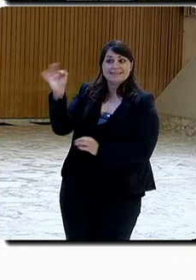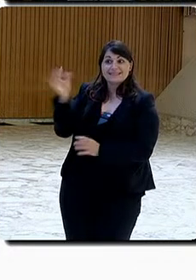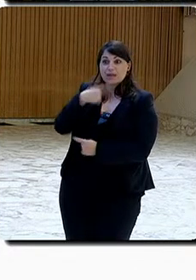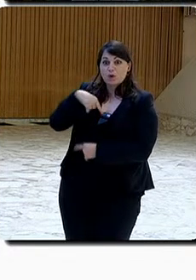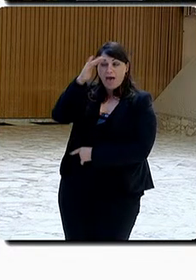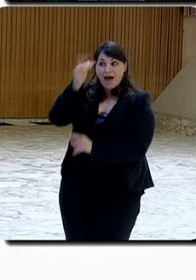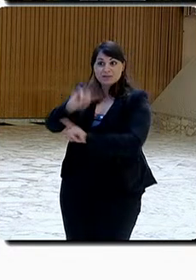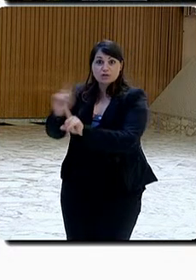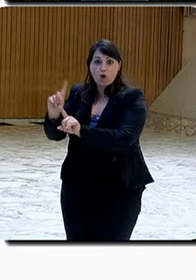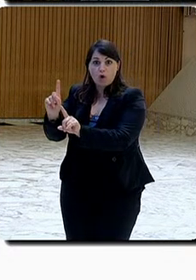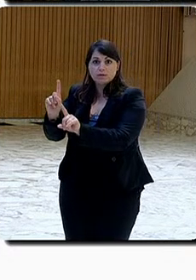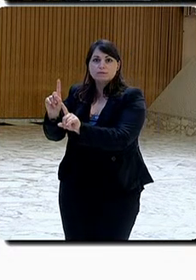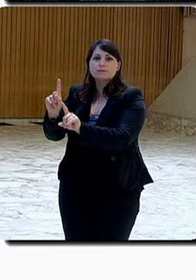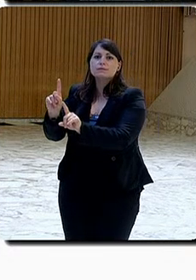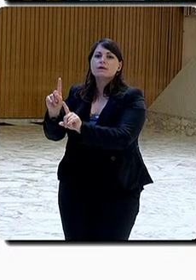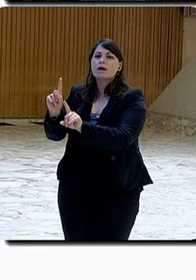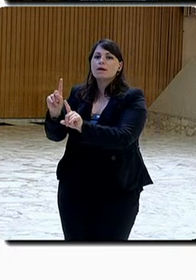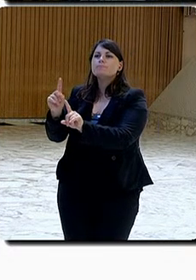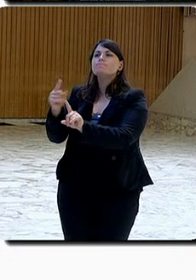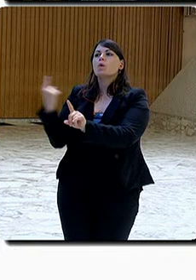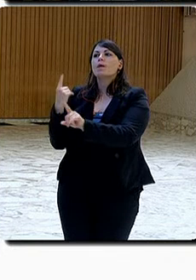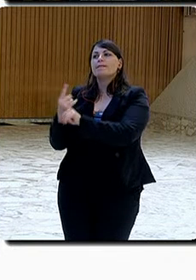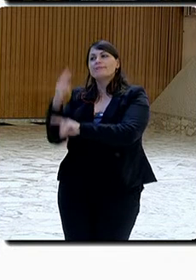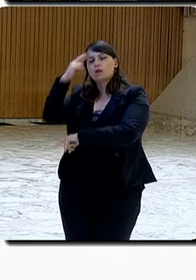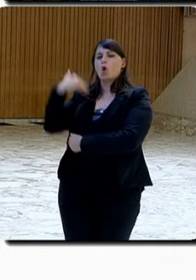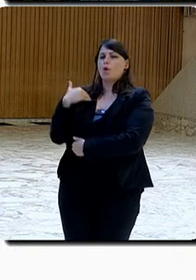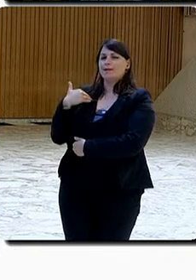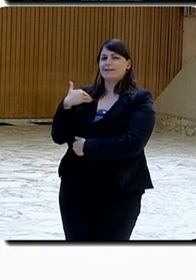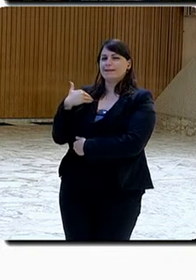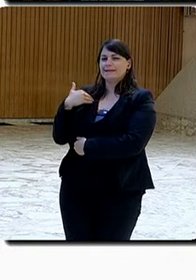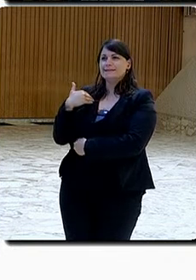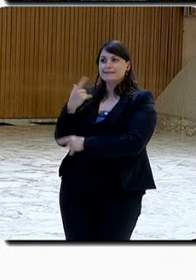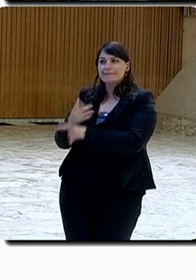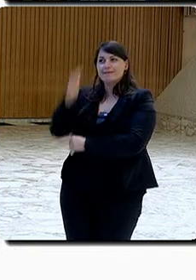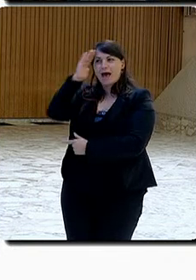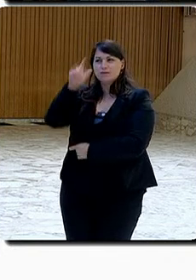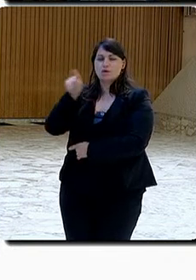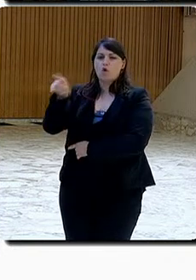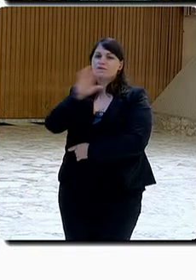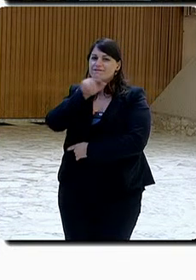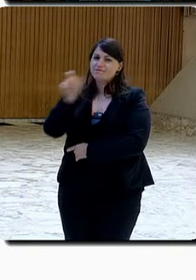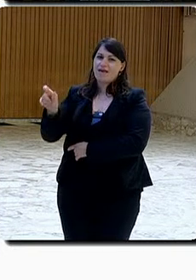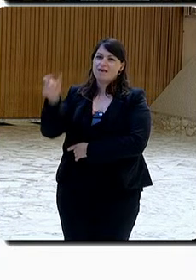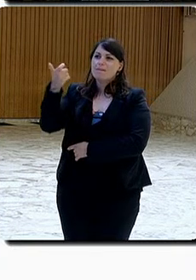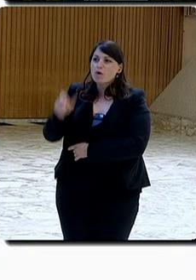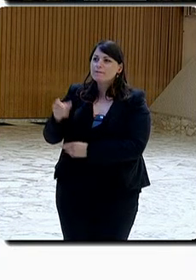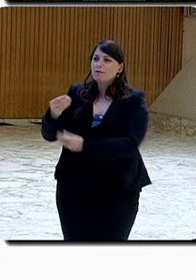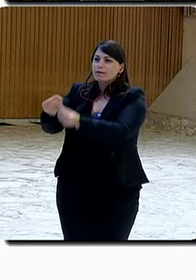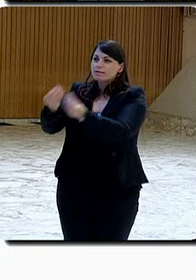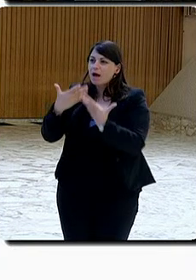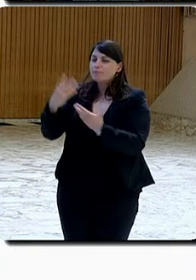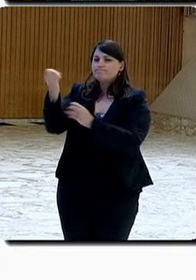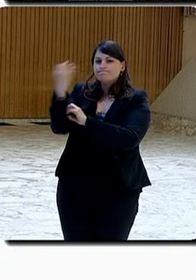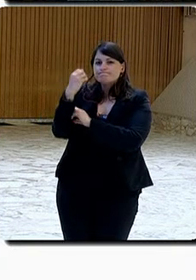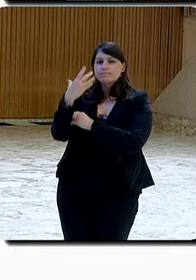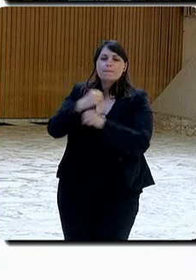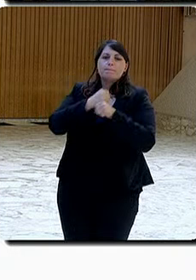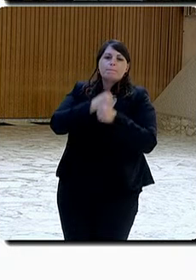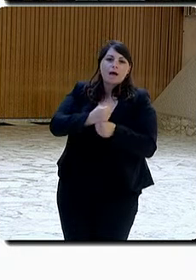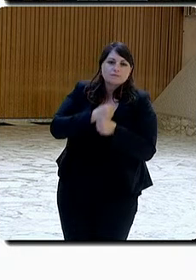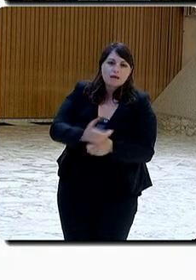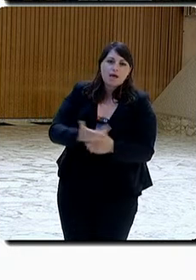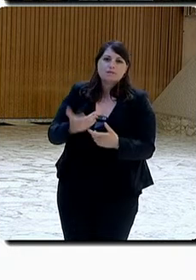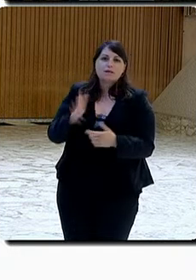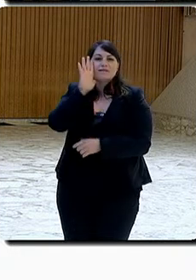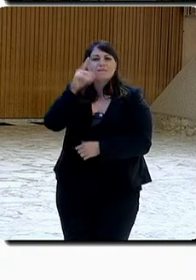patience, especially about waiting for children and then grandchildren from Sarah and Abraham, Elizabeth and